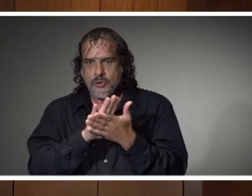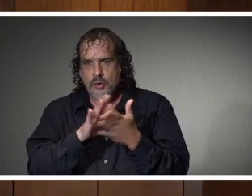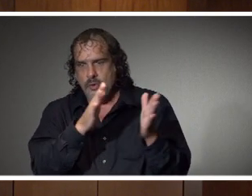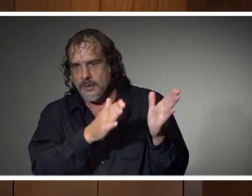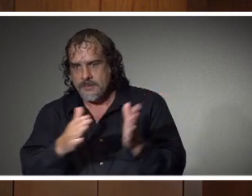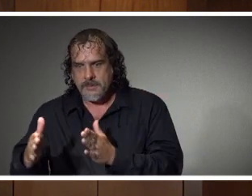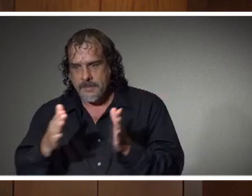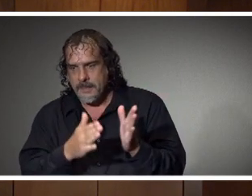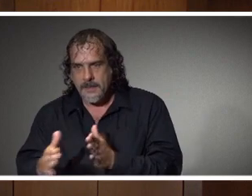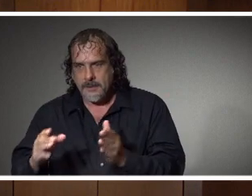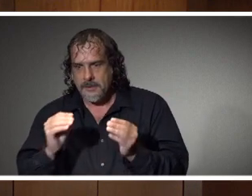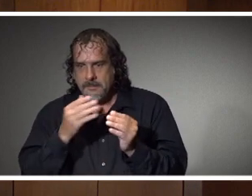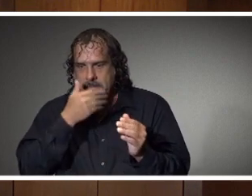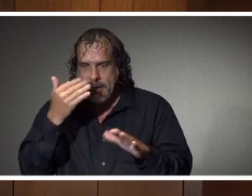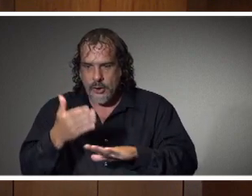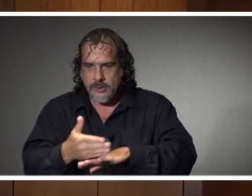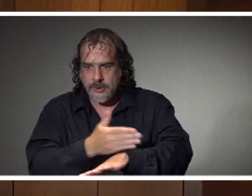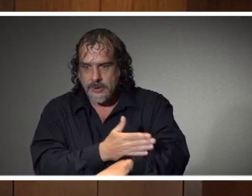their plans?